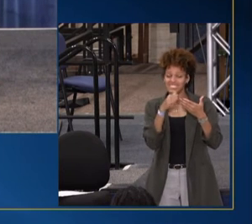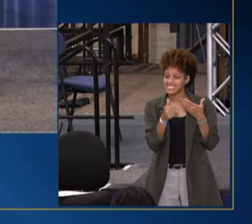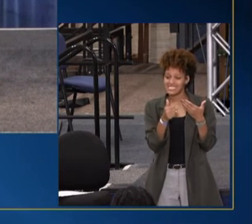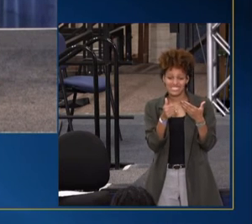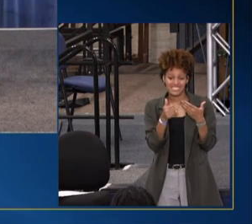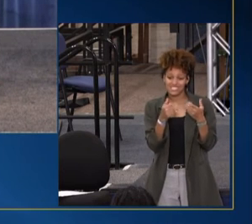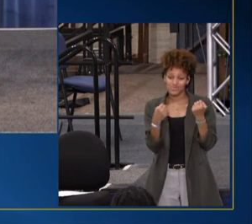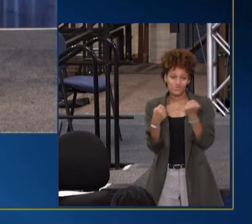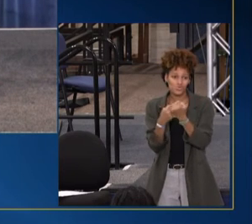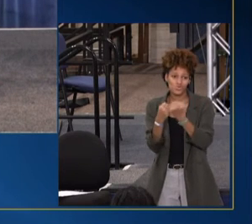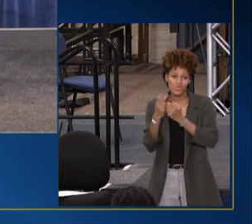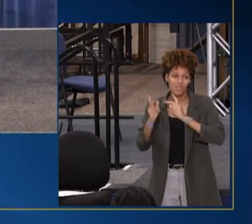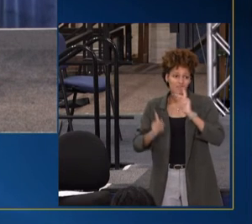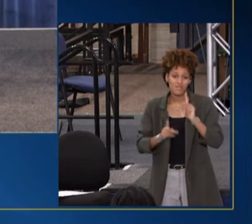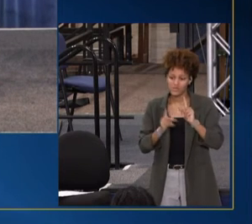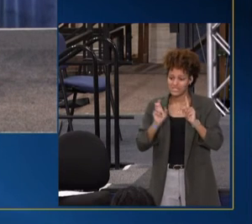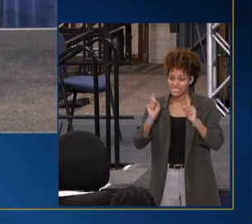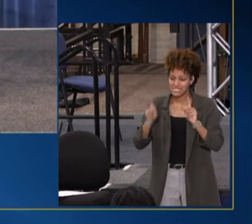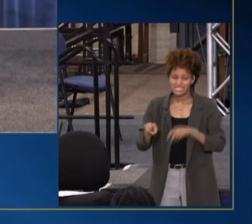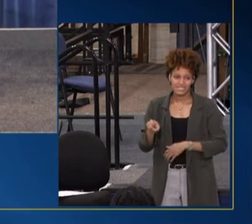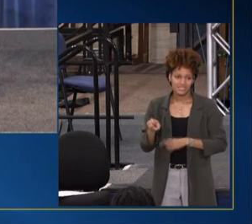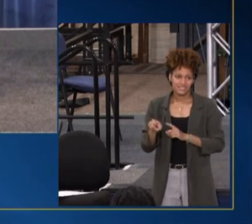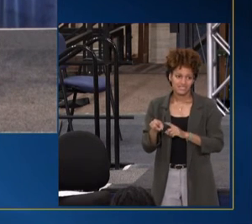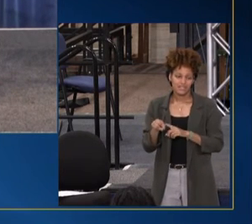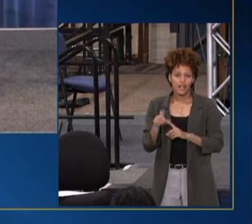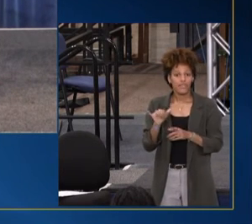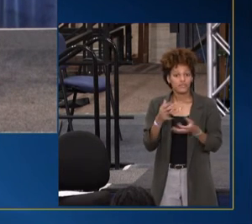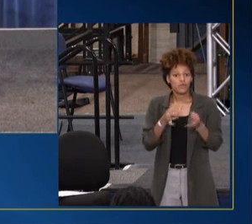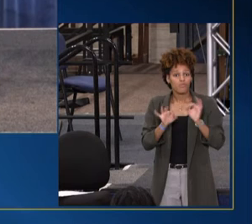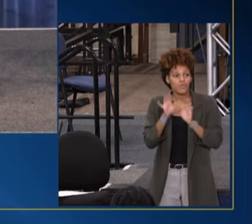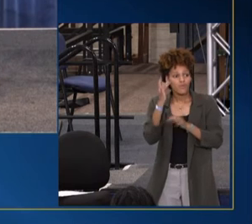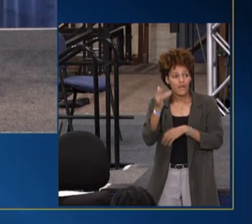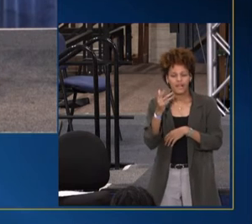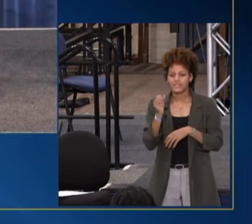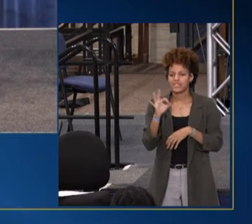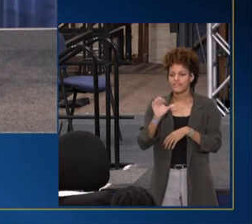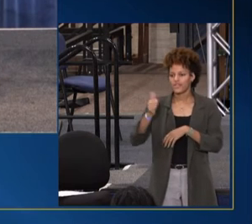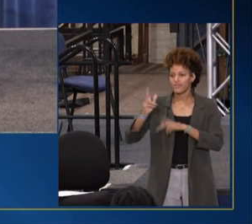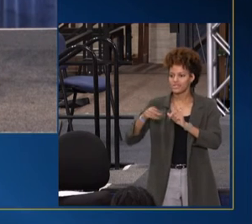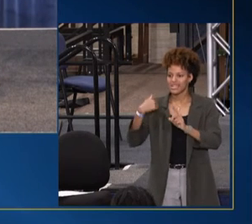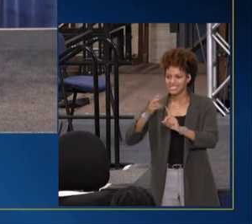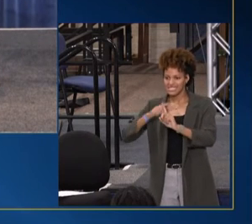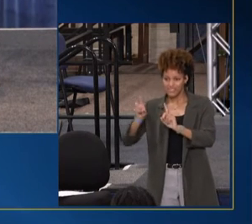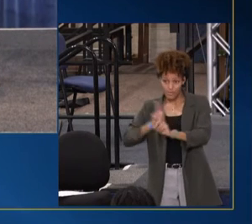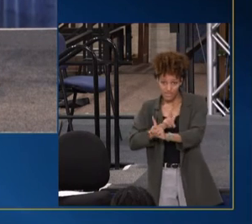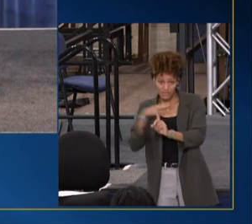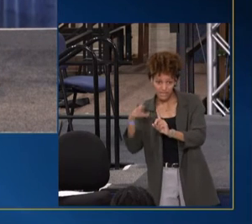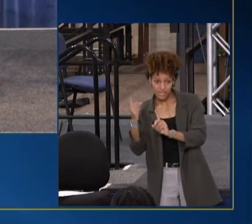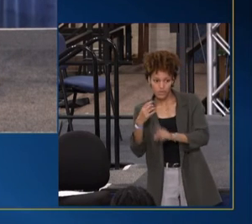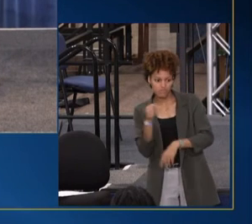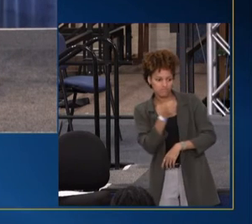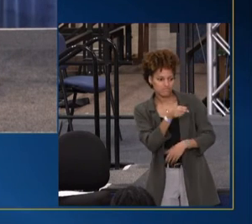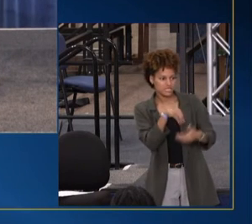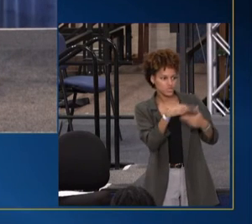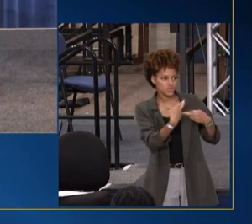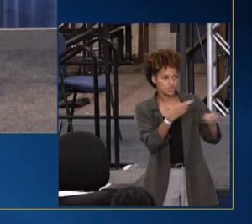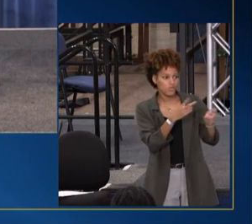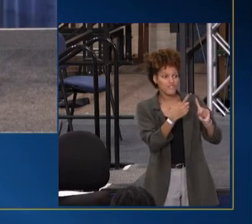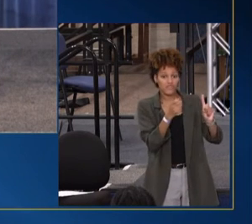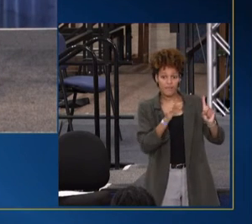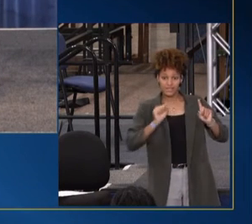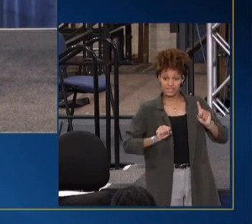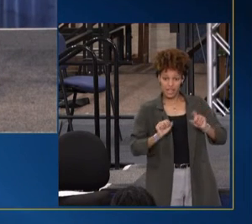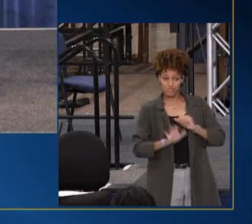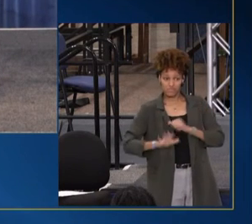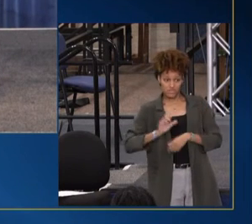work out for. And that matters because if someone else had a different perspective, if someone was in that room, had been from the South Side of